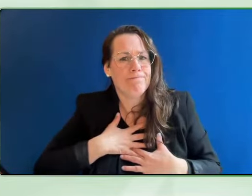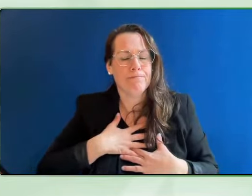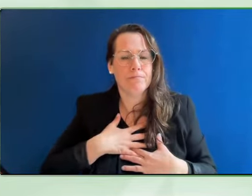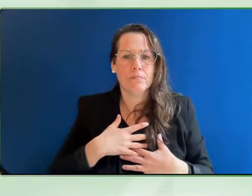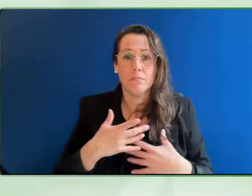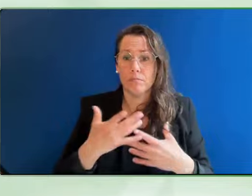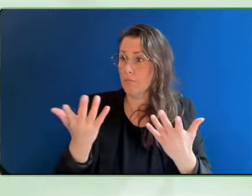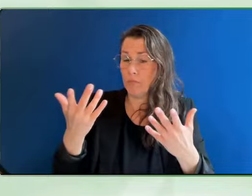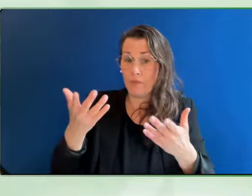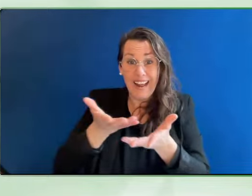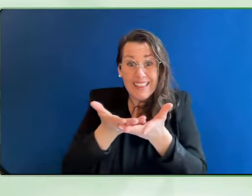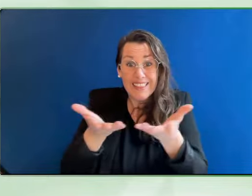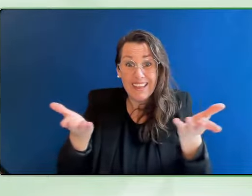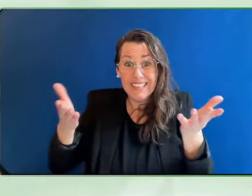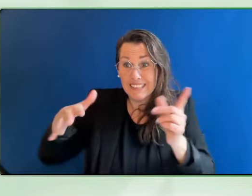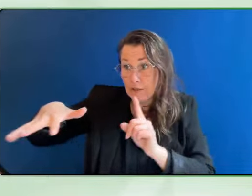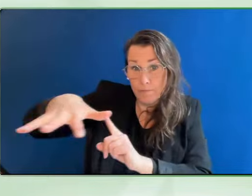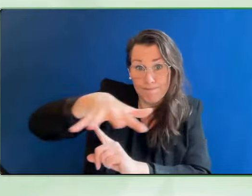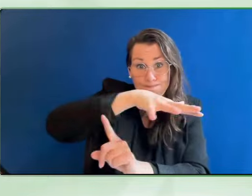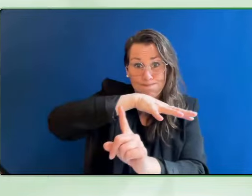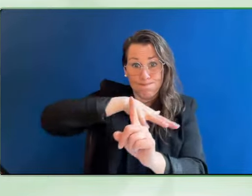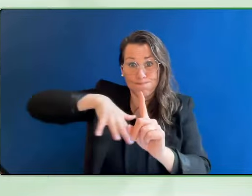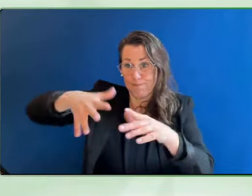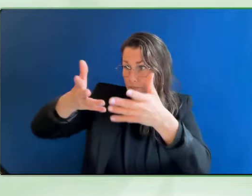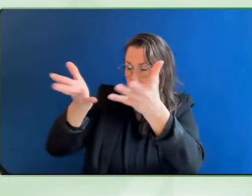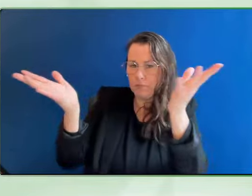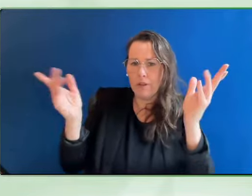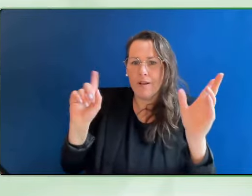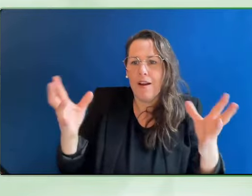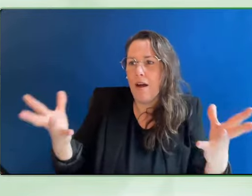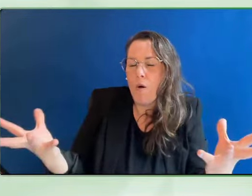I highly suggest and recommend it to everybody.